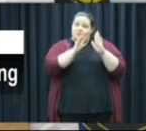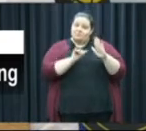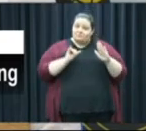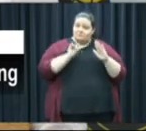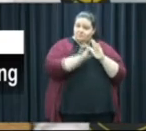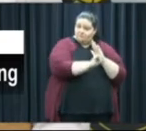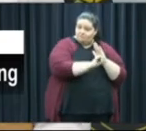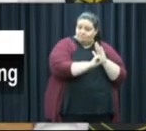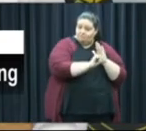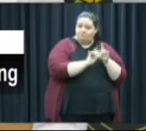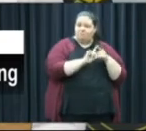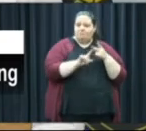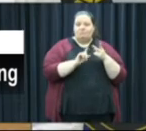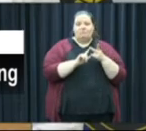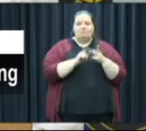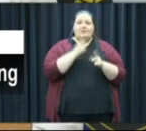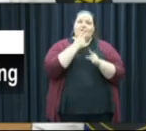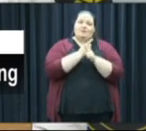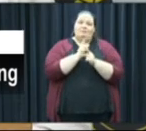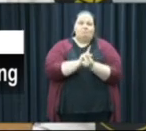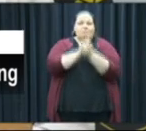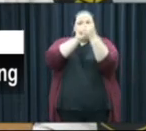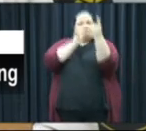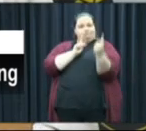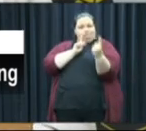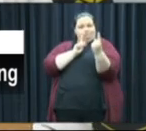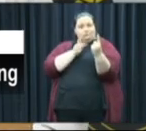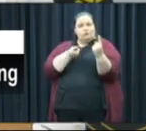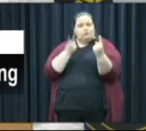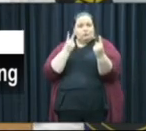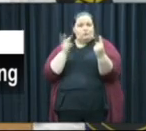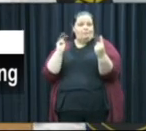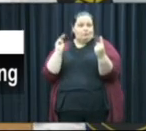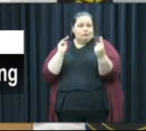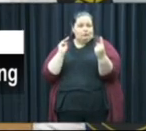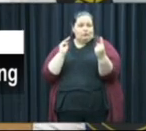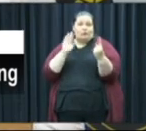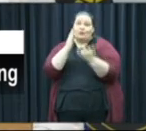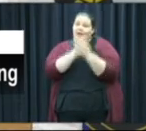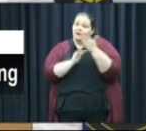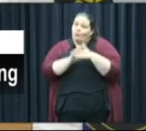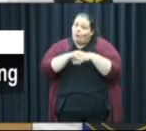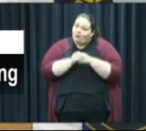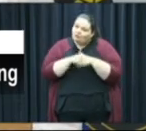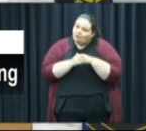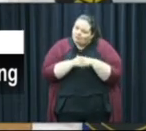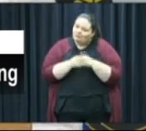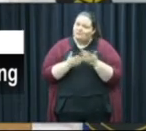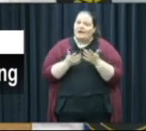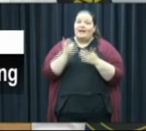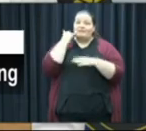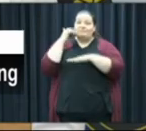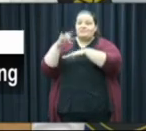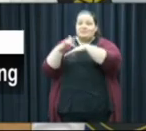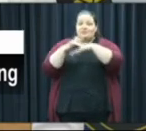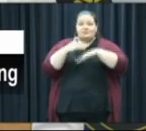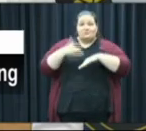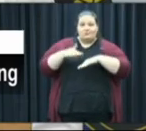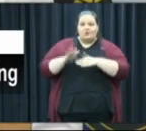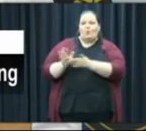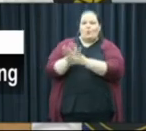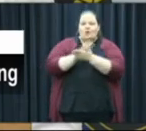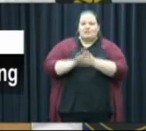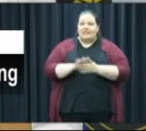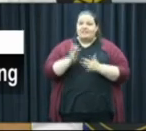you can. Maintain physical distance of 2 meters from others. Keep washing your hands and clean regularly touched surfaces and don't touch